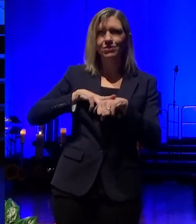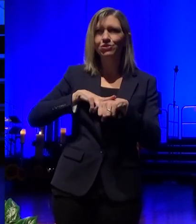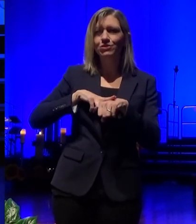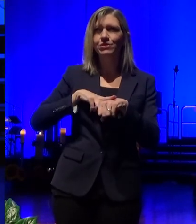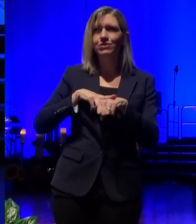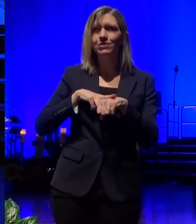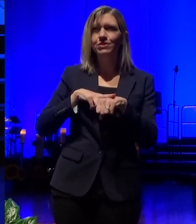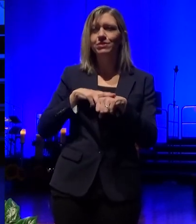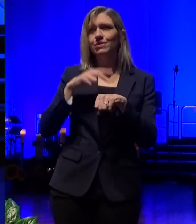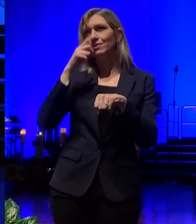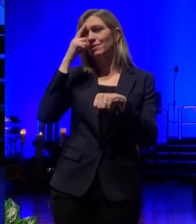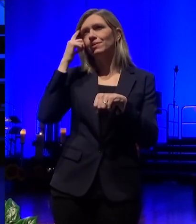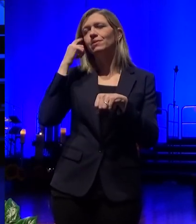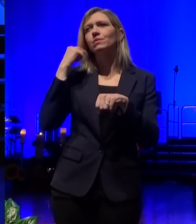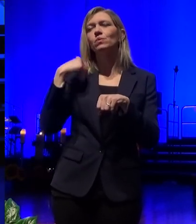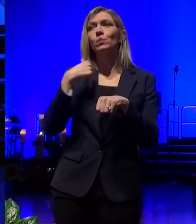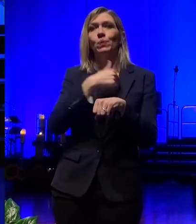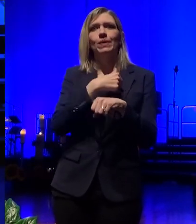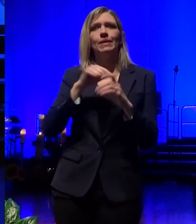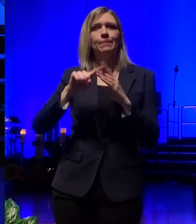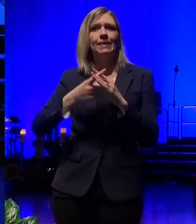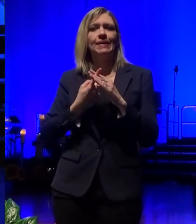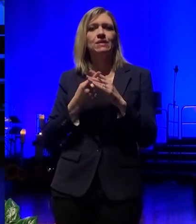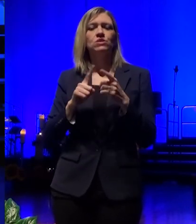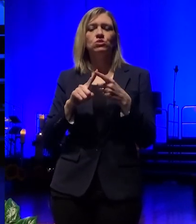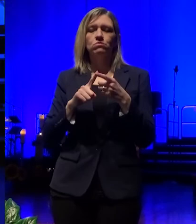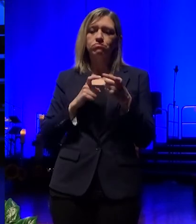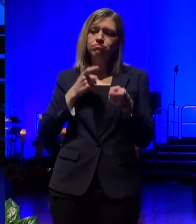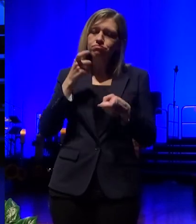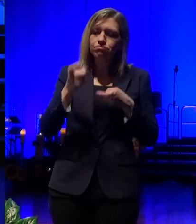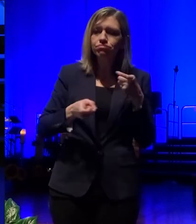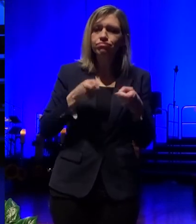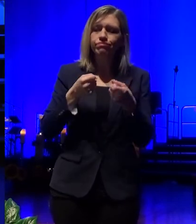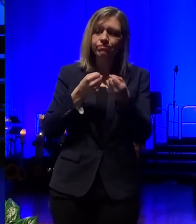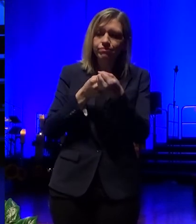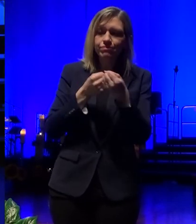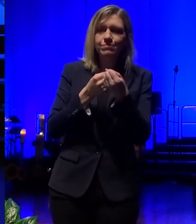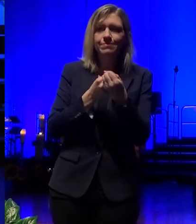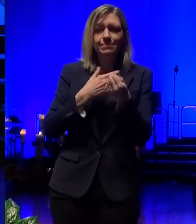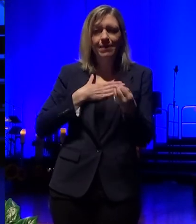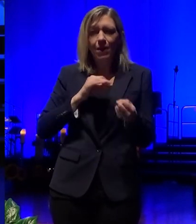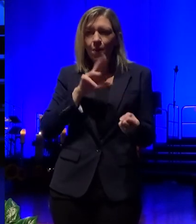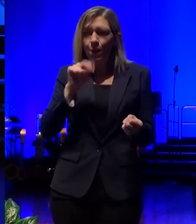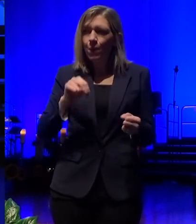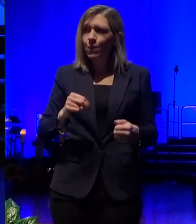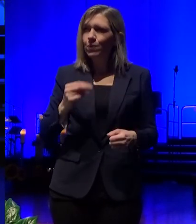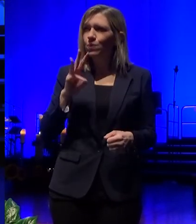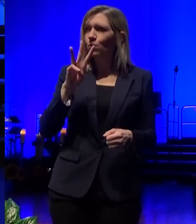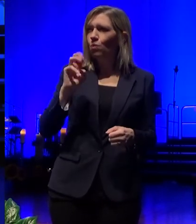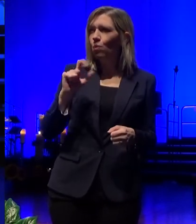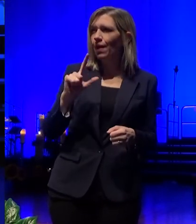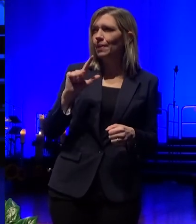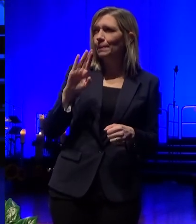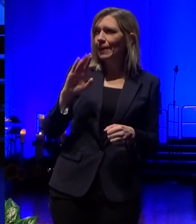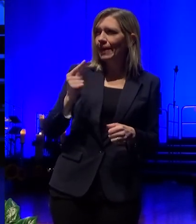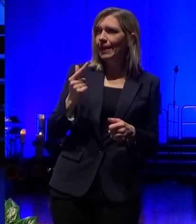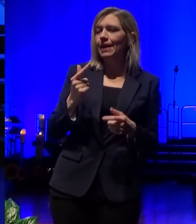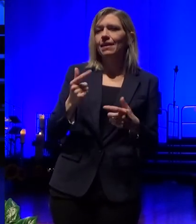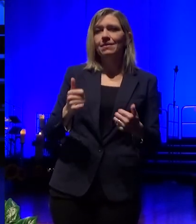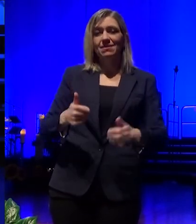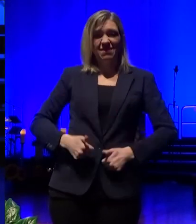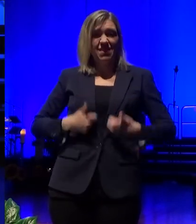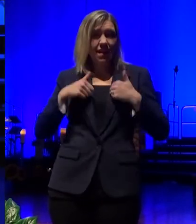nature, we begin to contribute to our own well-being and to the well-being of life on this